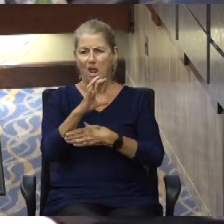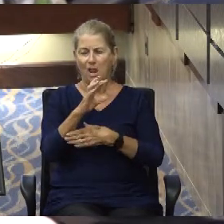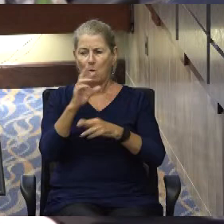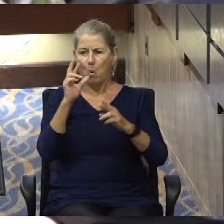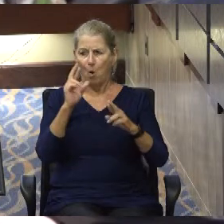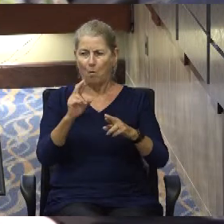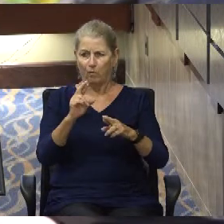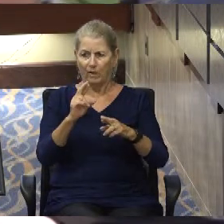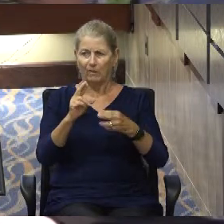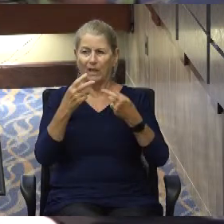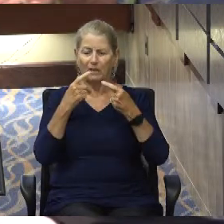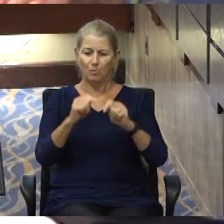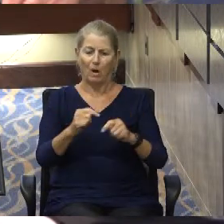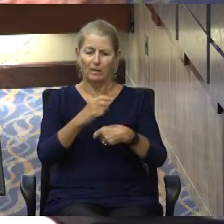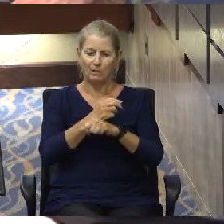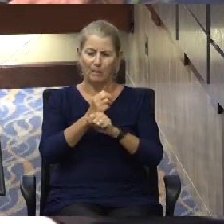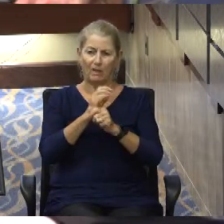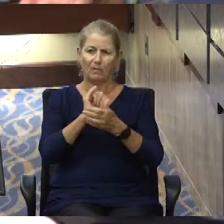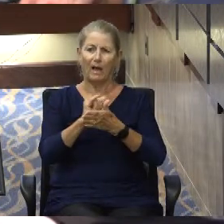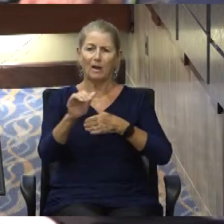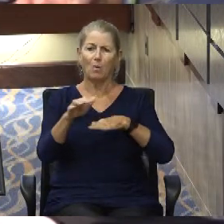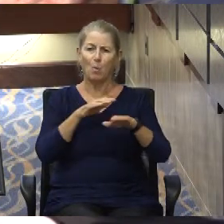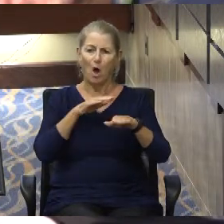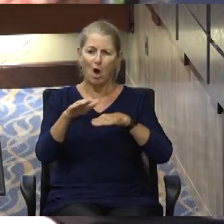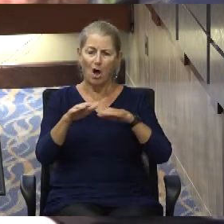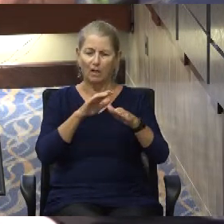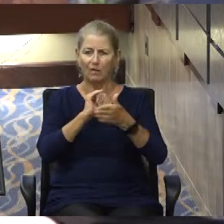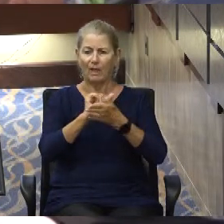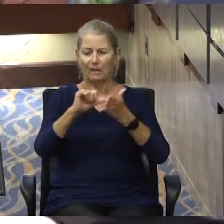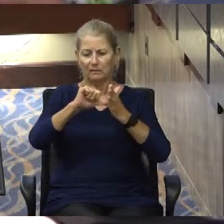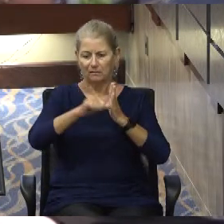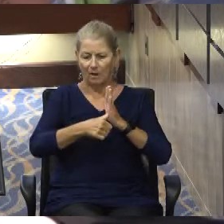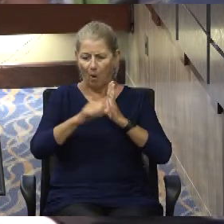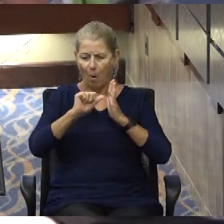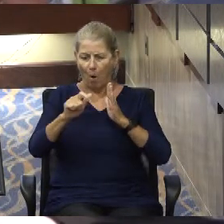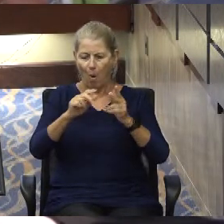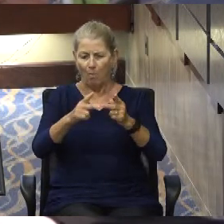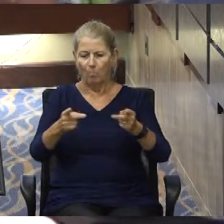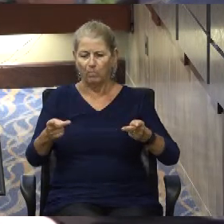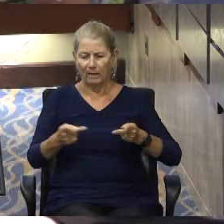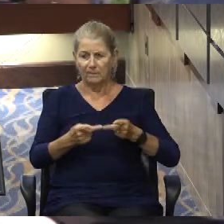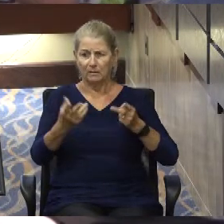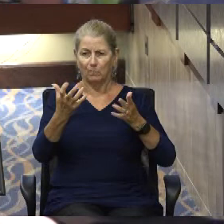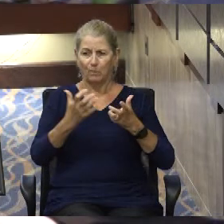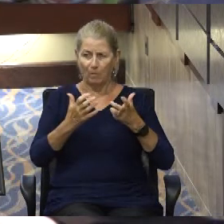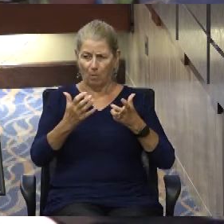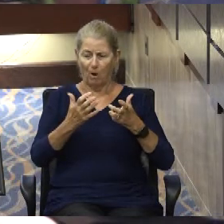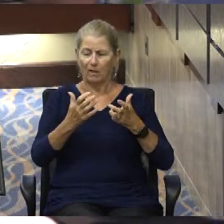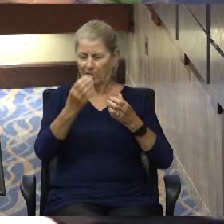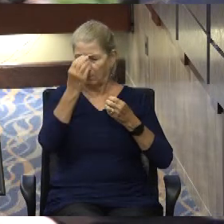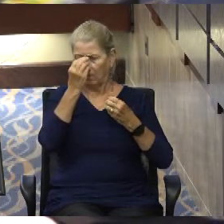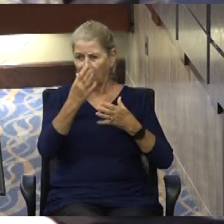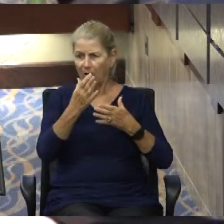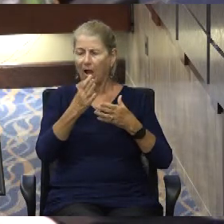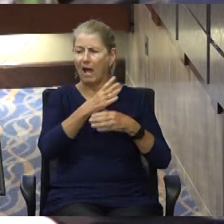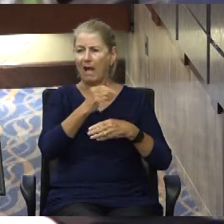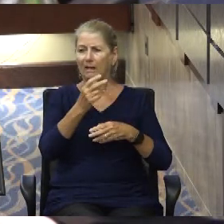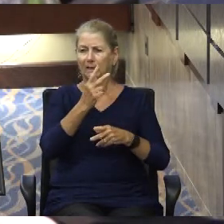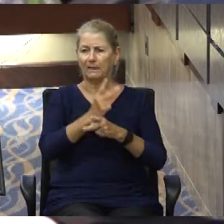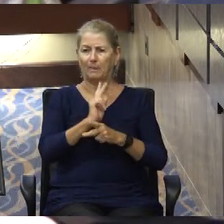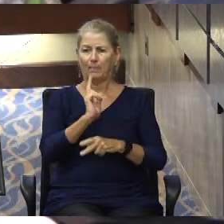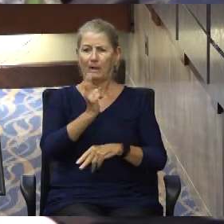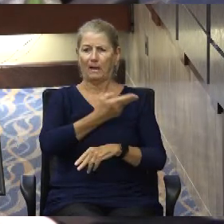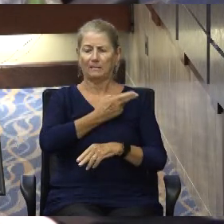think they've tried to make it a walk that emphasizes all the places we'd like input on, as well as keeping us in the shade as